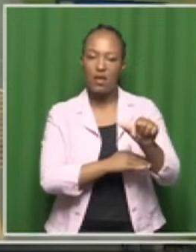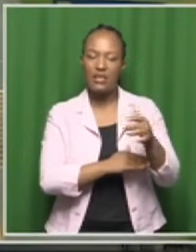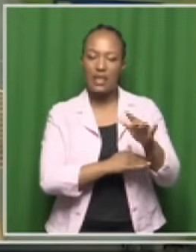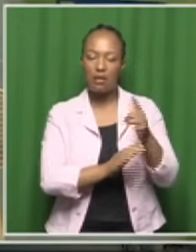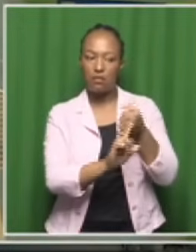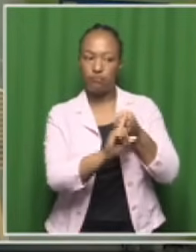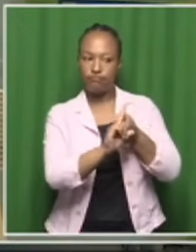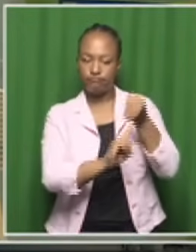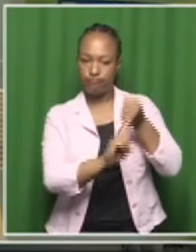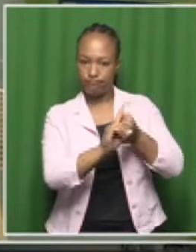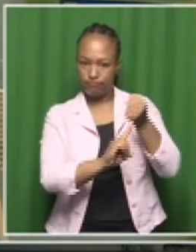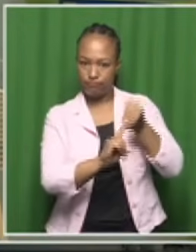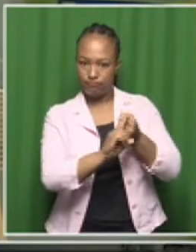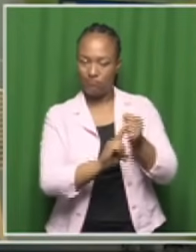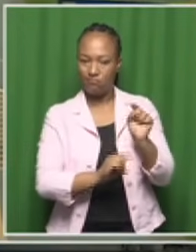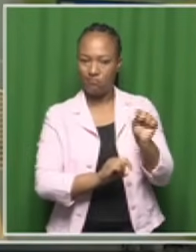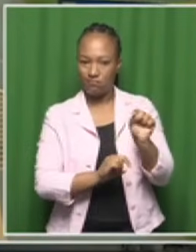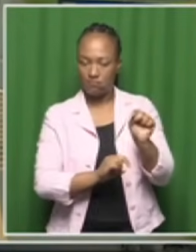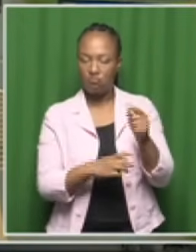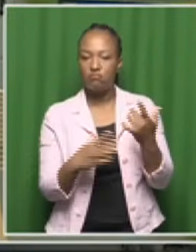have